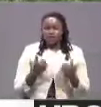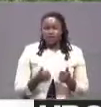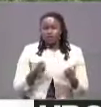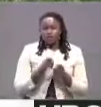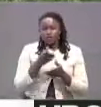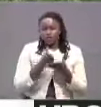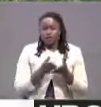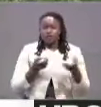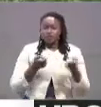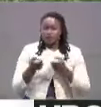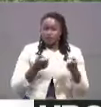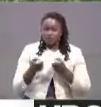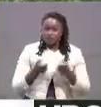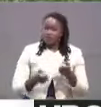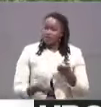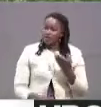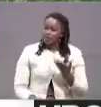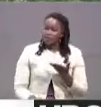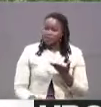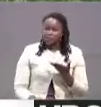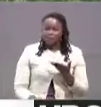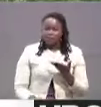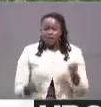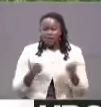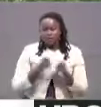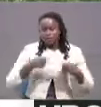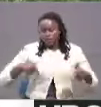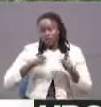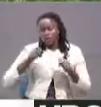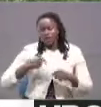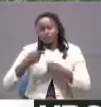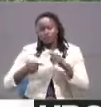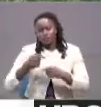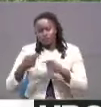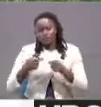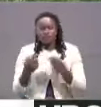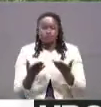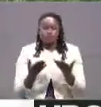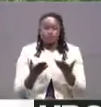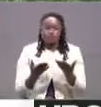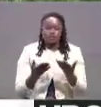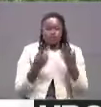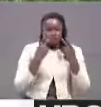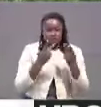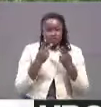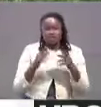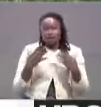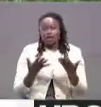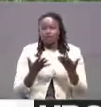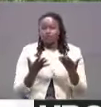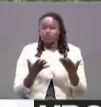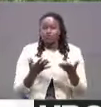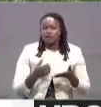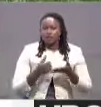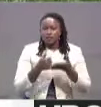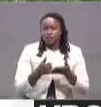government development plan. So I'm very much pleased, although this today is my second day in Karamoja, I will be visiting more projects in the next